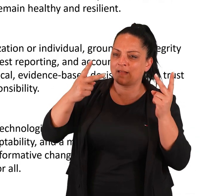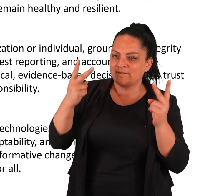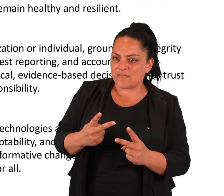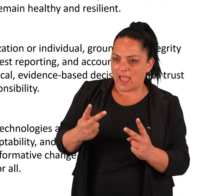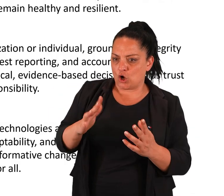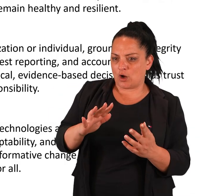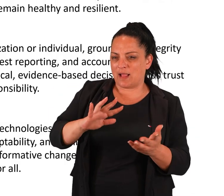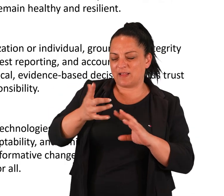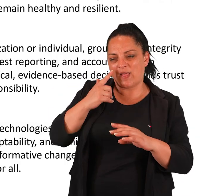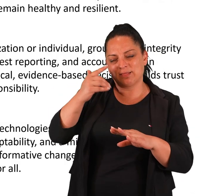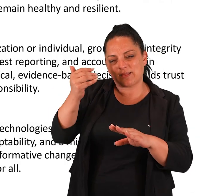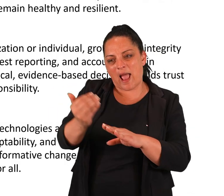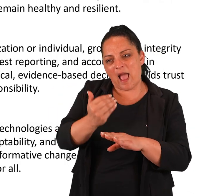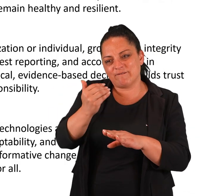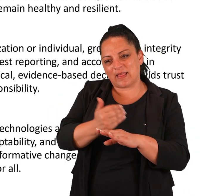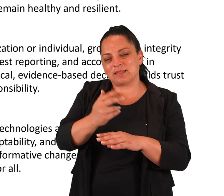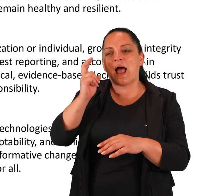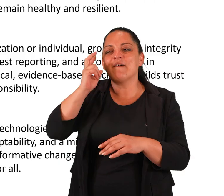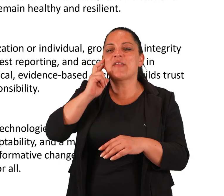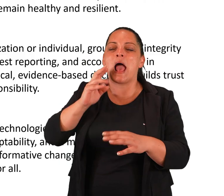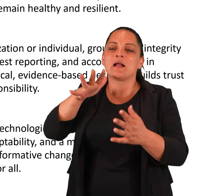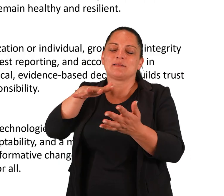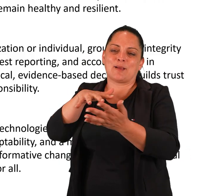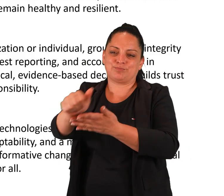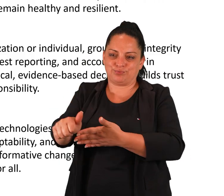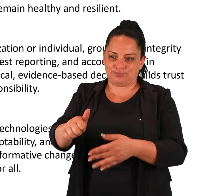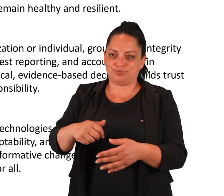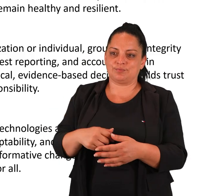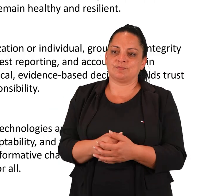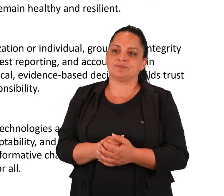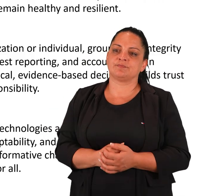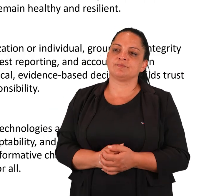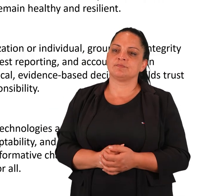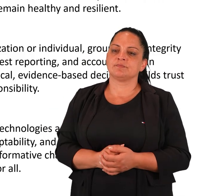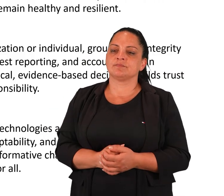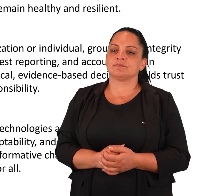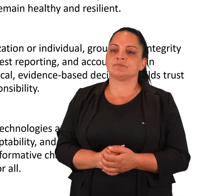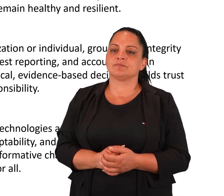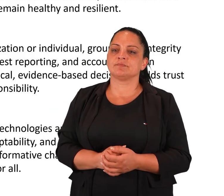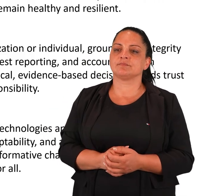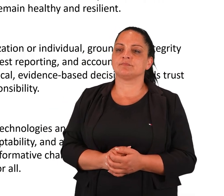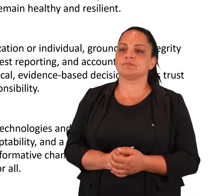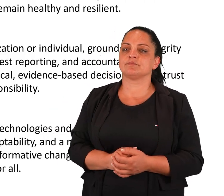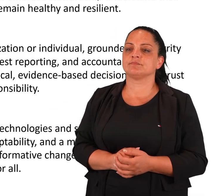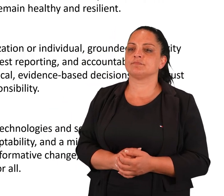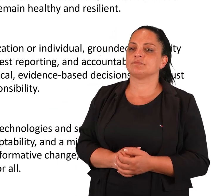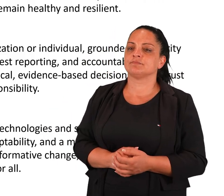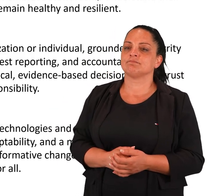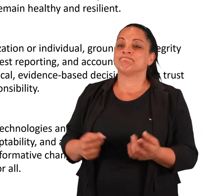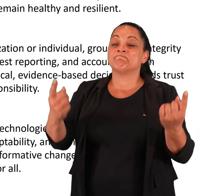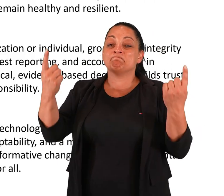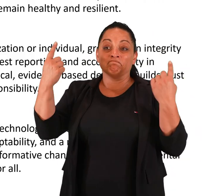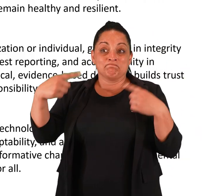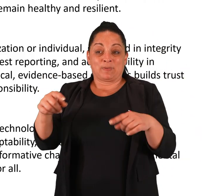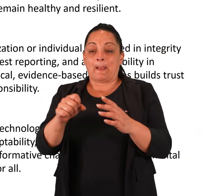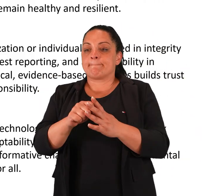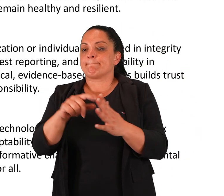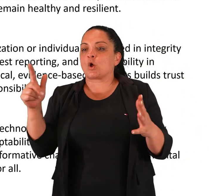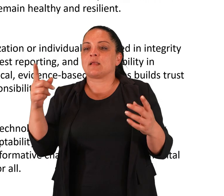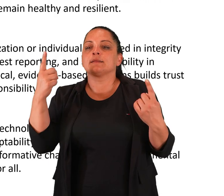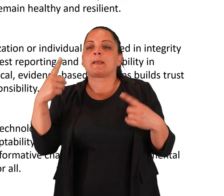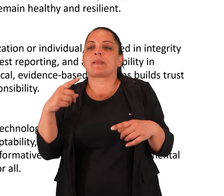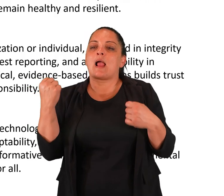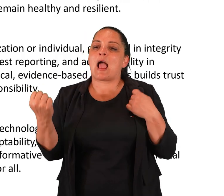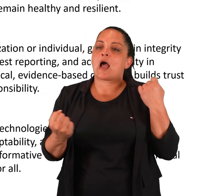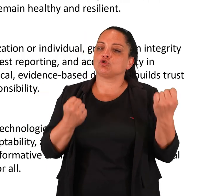attitude to avoid greenwashing. These are crucial to ensure that environmental actions truly